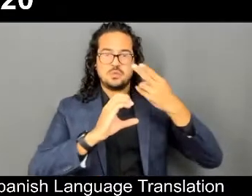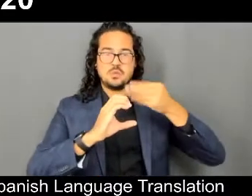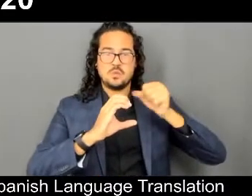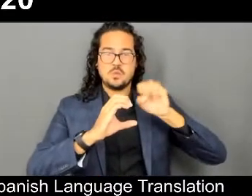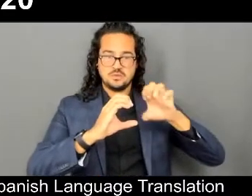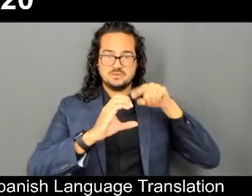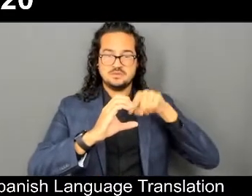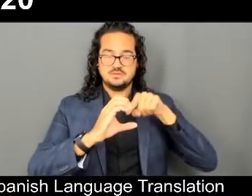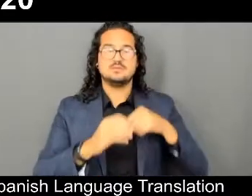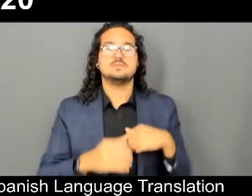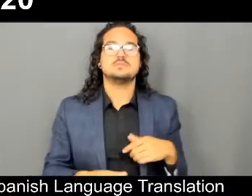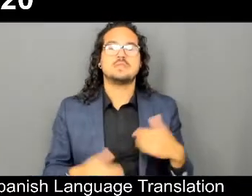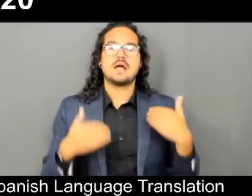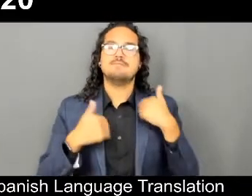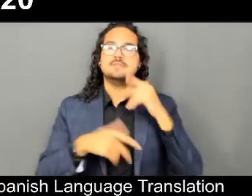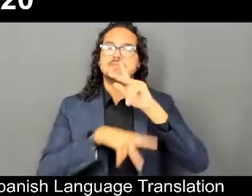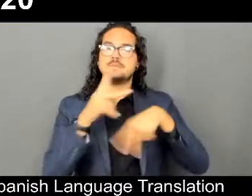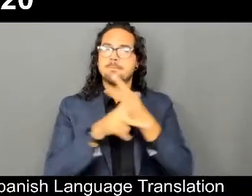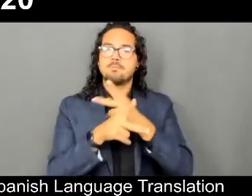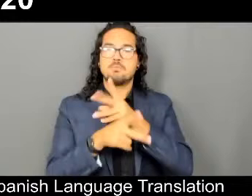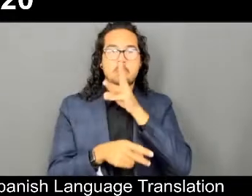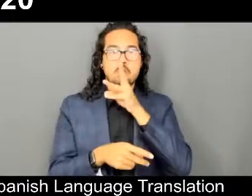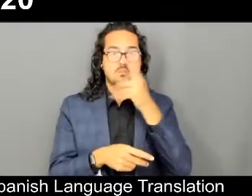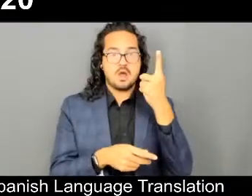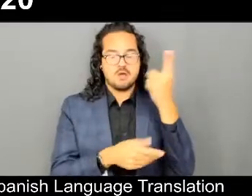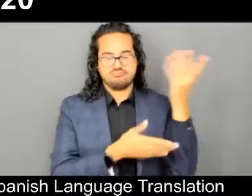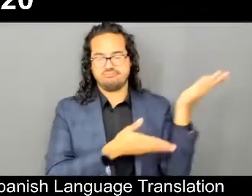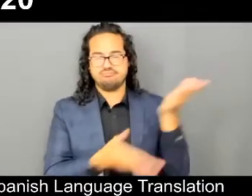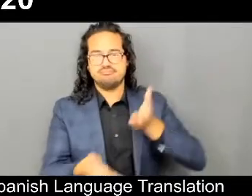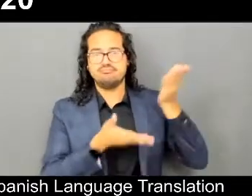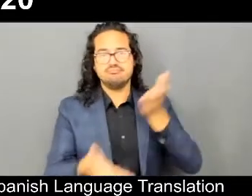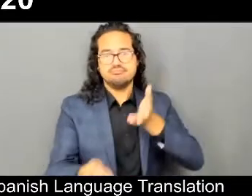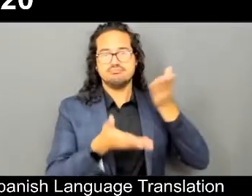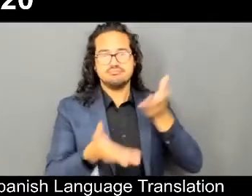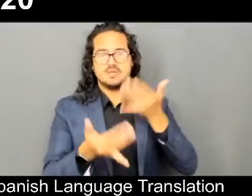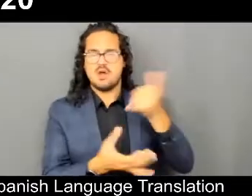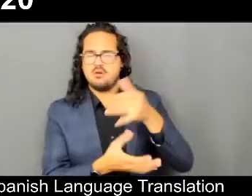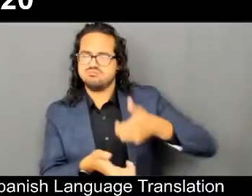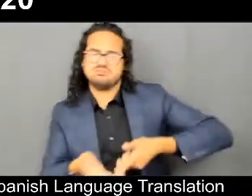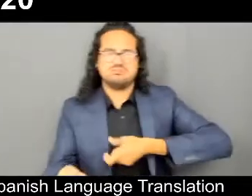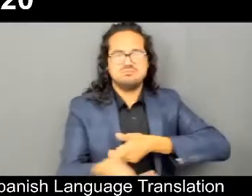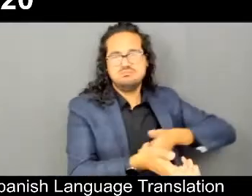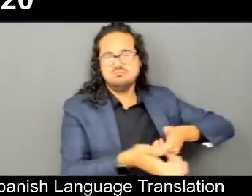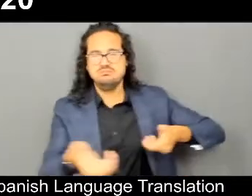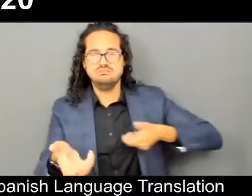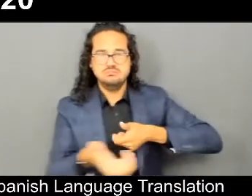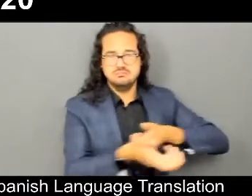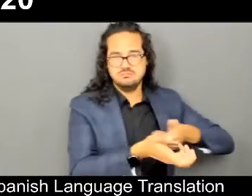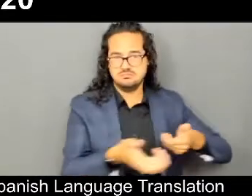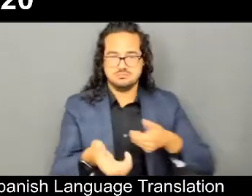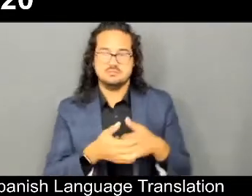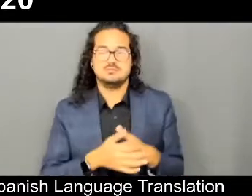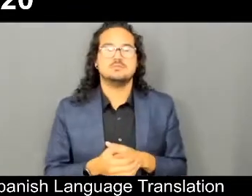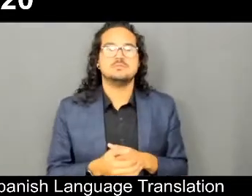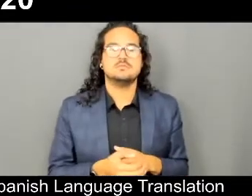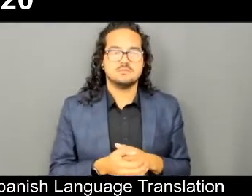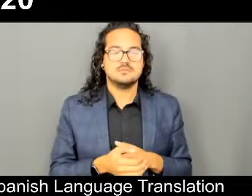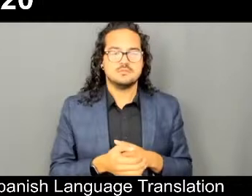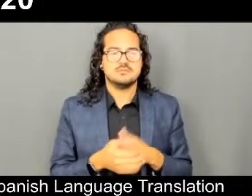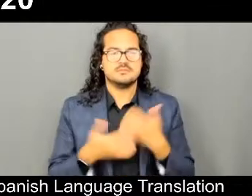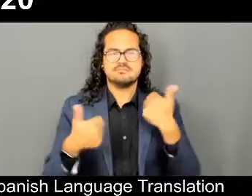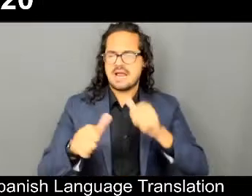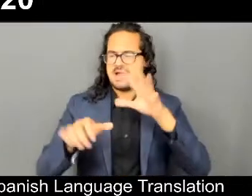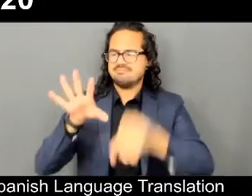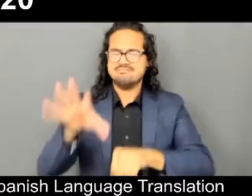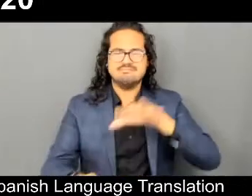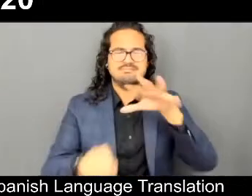all that mop up, moving hose around, and taking care of a lot of the hot spots that are in that area, so that as